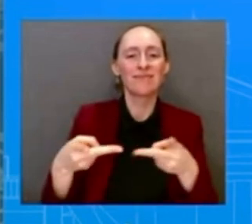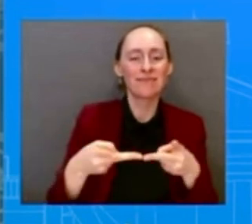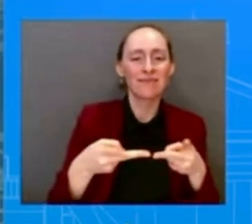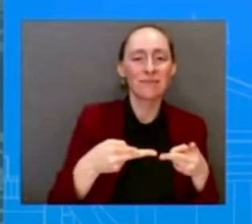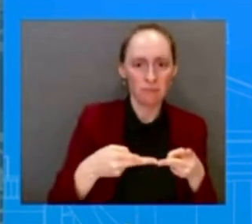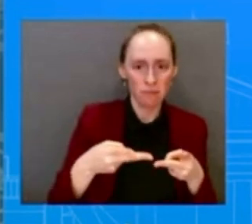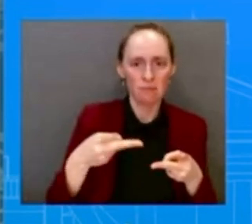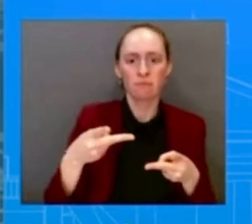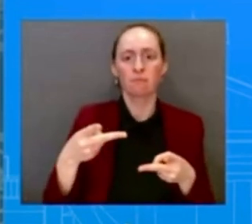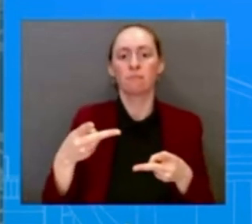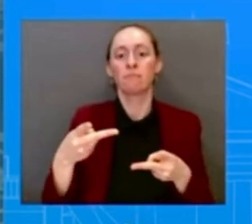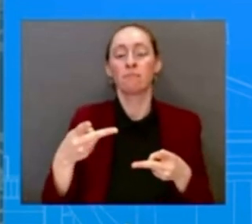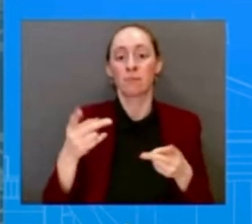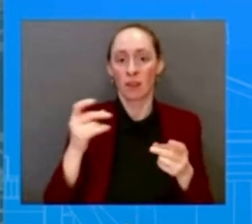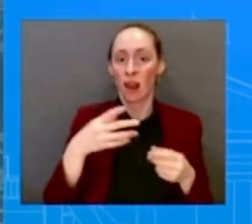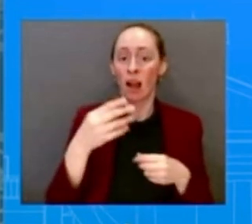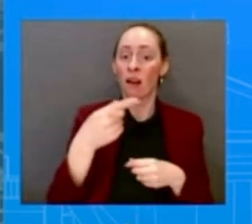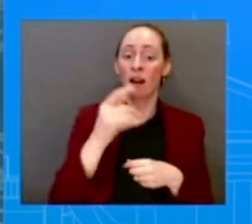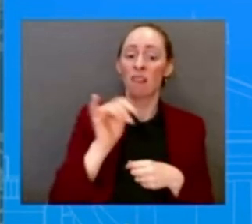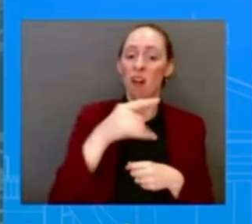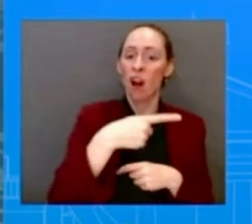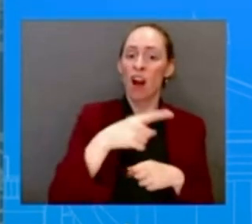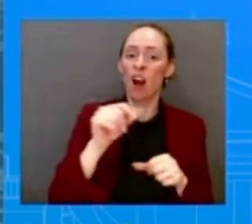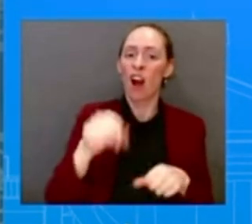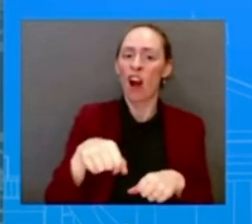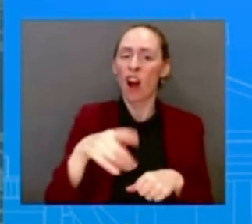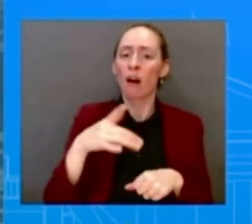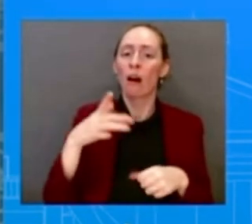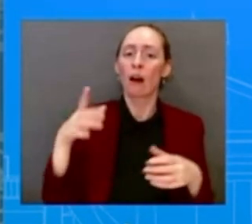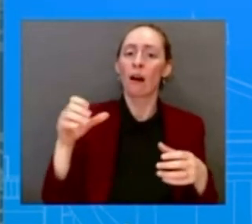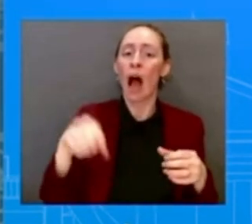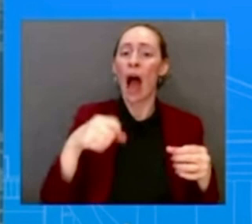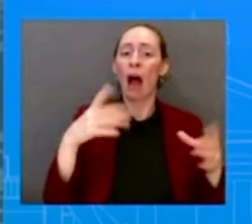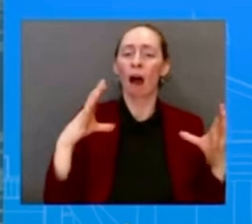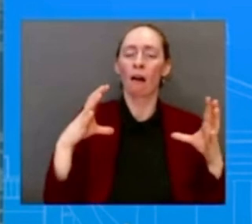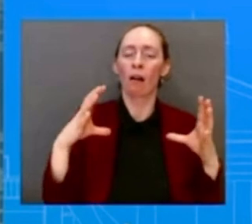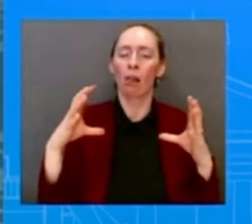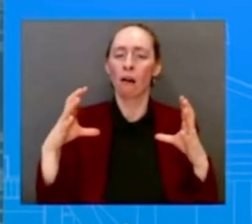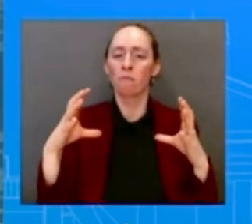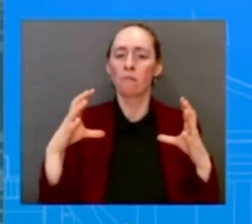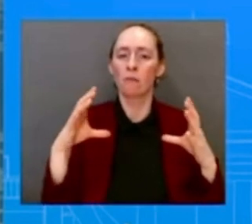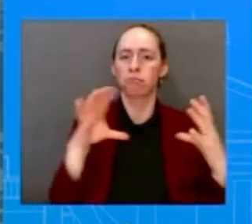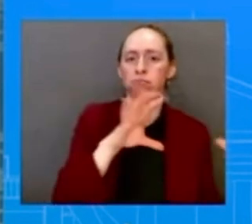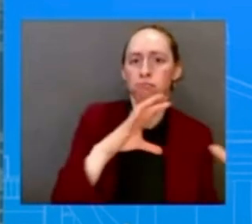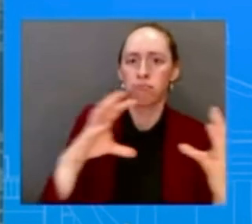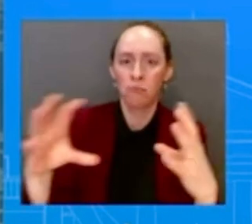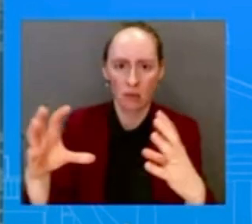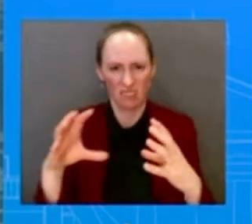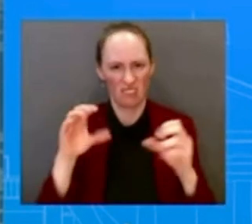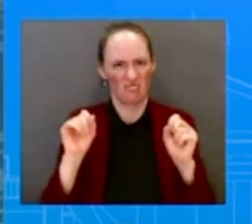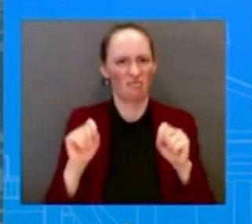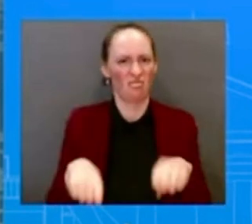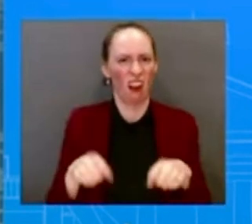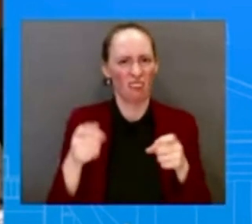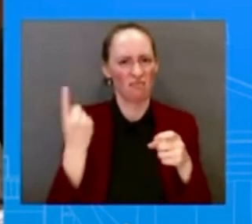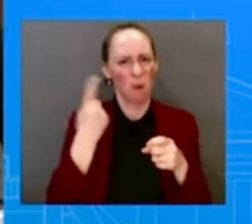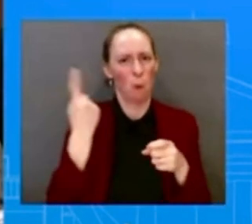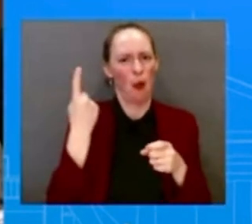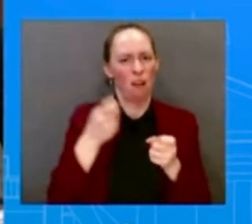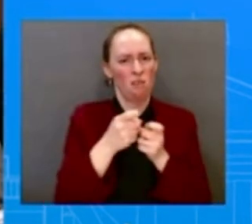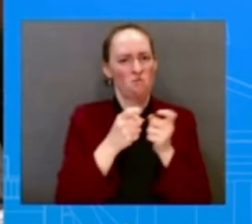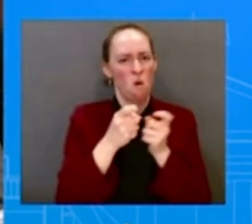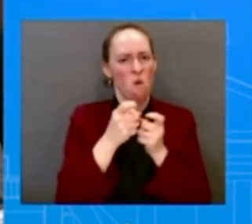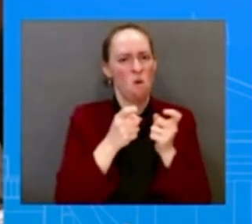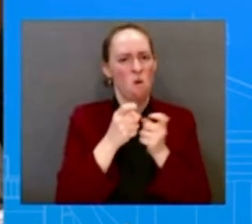up. It was very purposeful, that flight path within inside the jet stream. That would suggest that